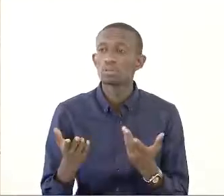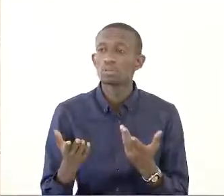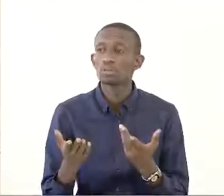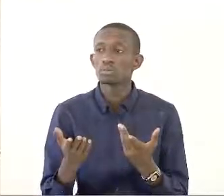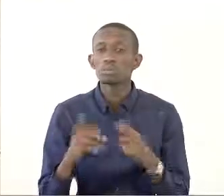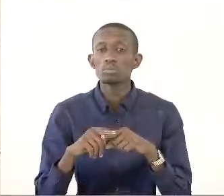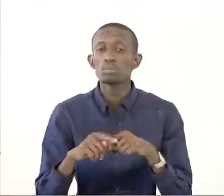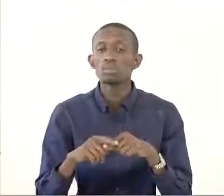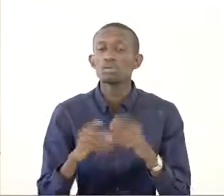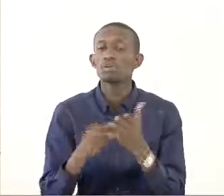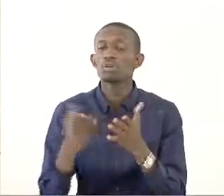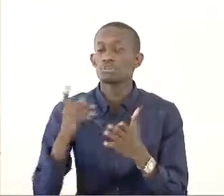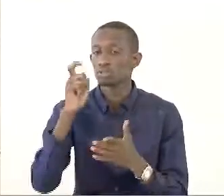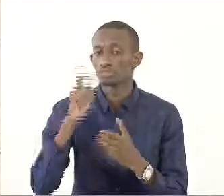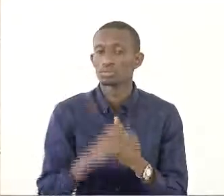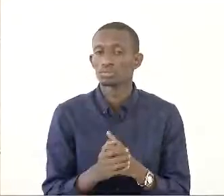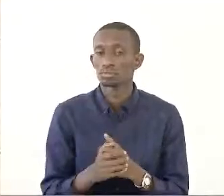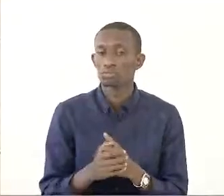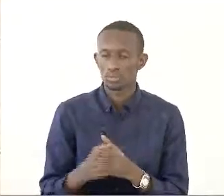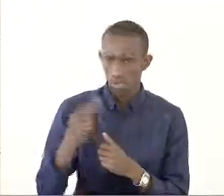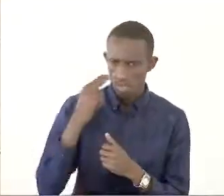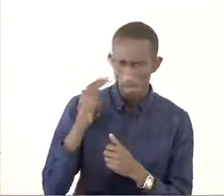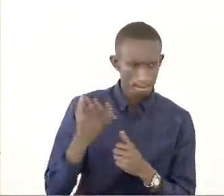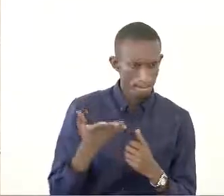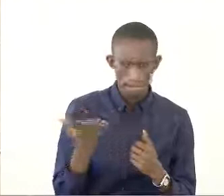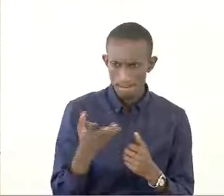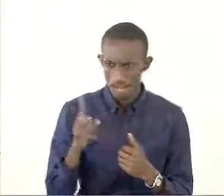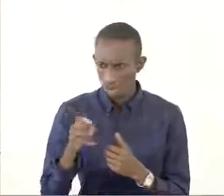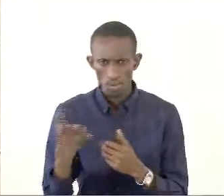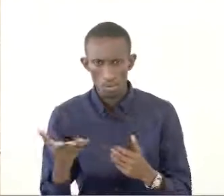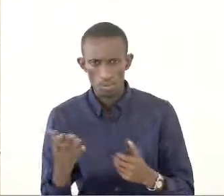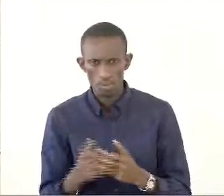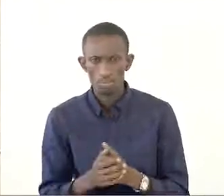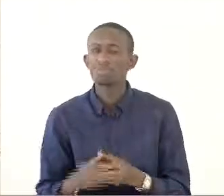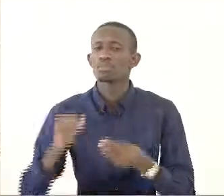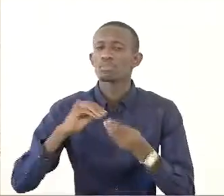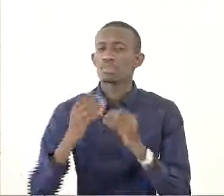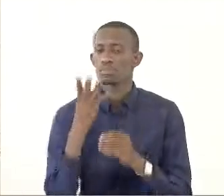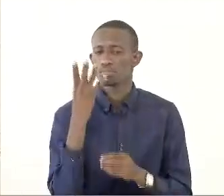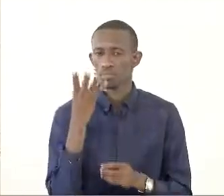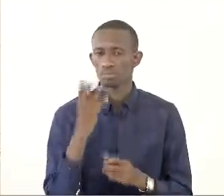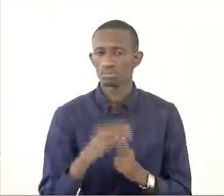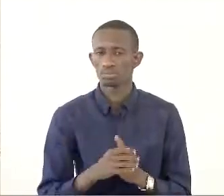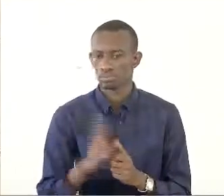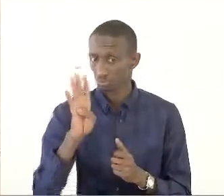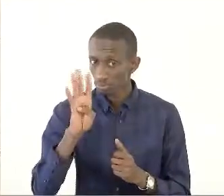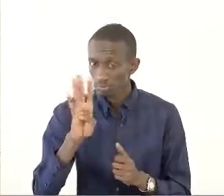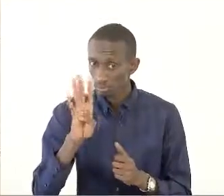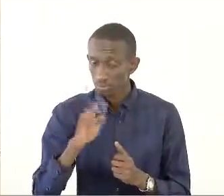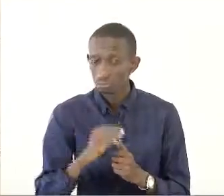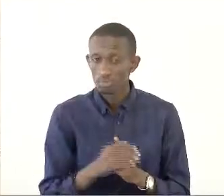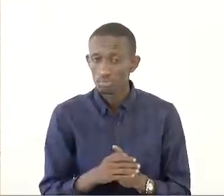x. It means you look where it is cutting. Where? Number B. It is to